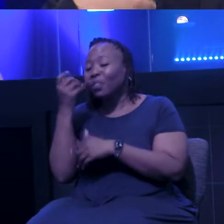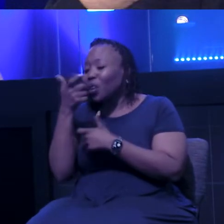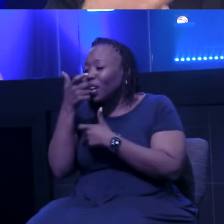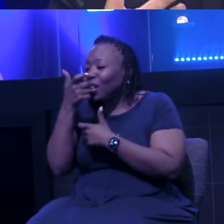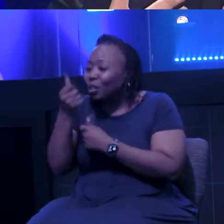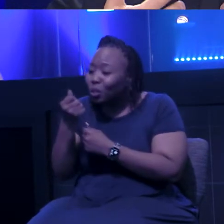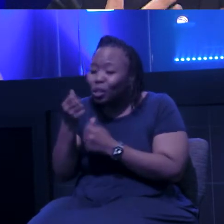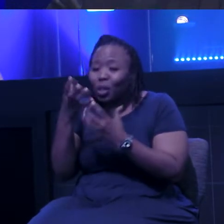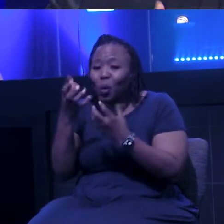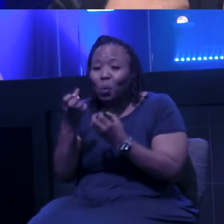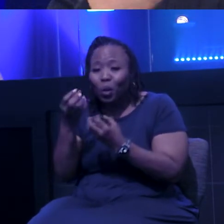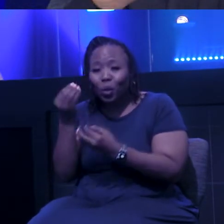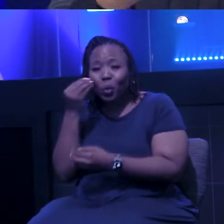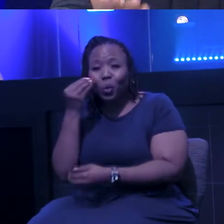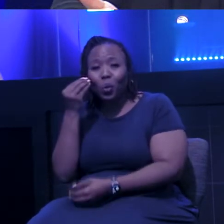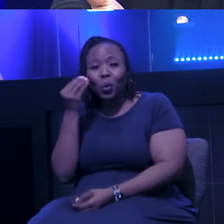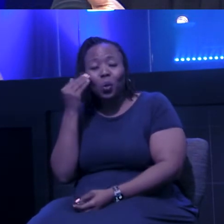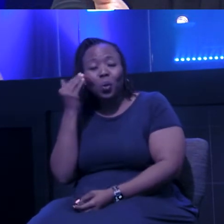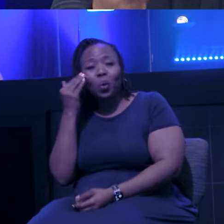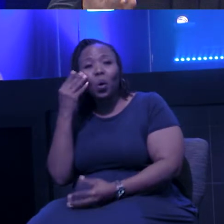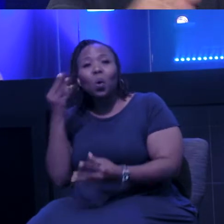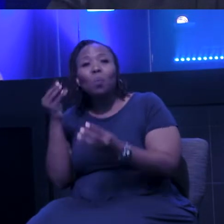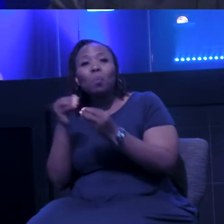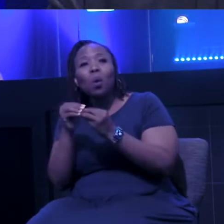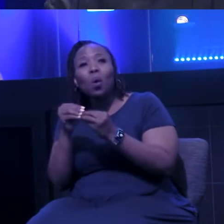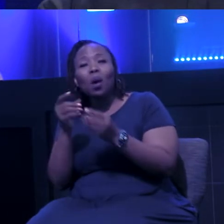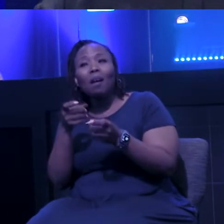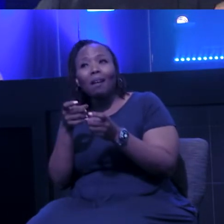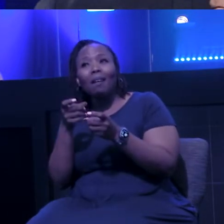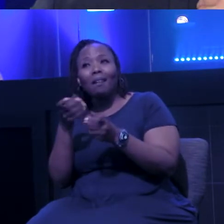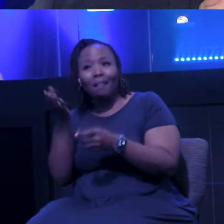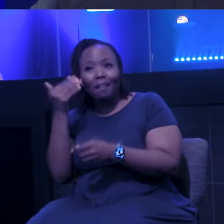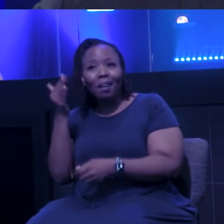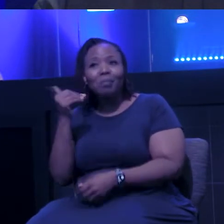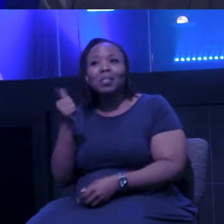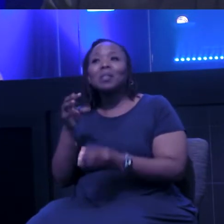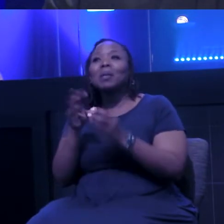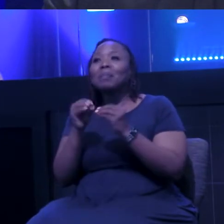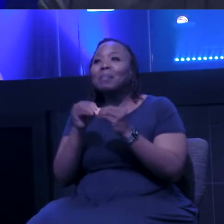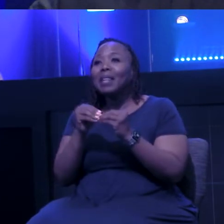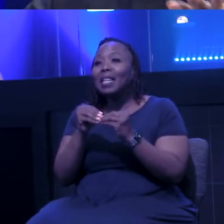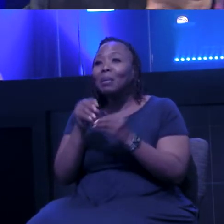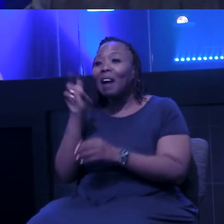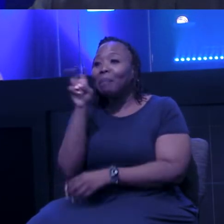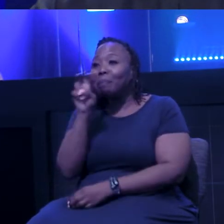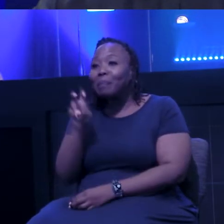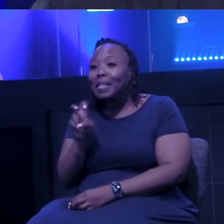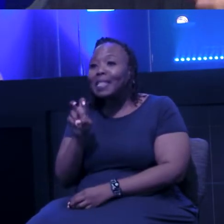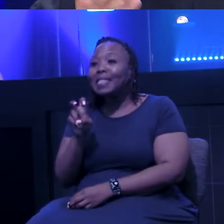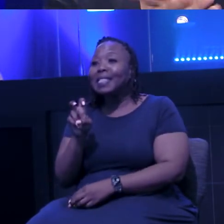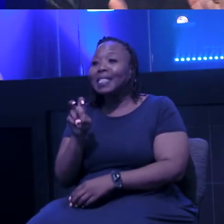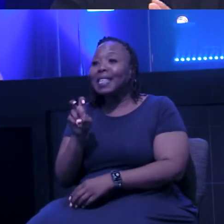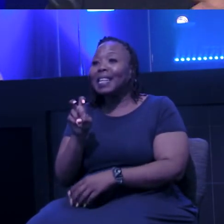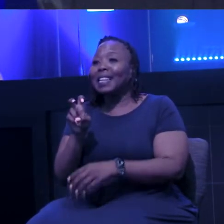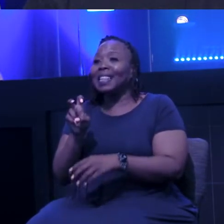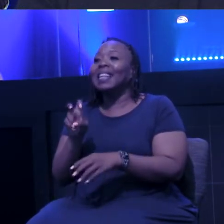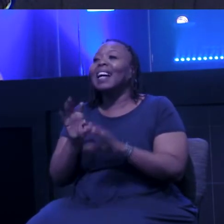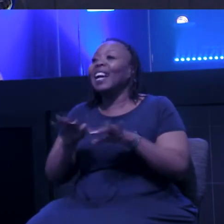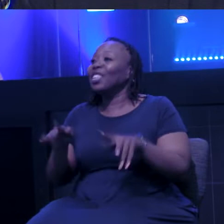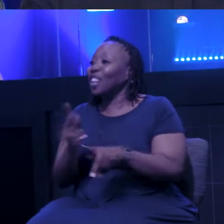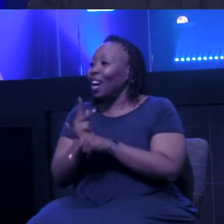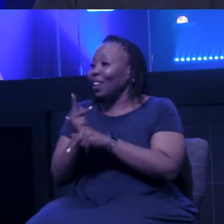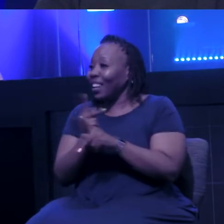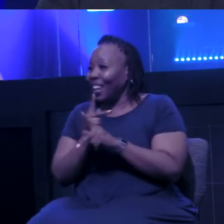interested or want to know more information, come to the meeting. It's at 12:30 p.m. There will be pizza and childcare provided.